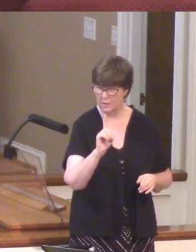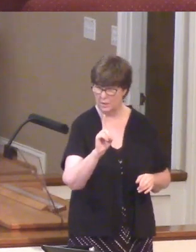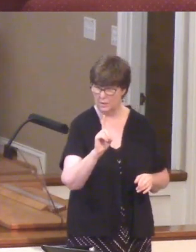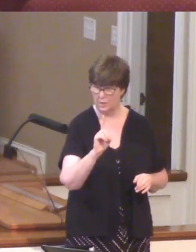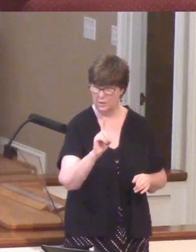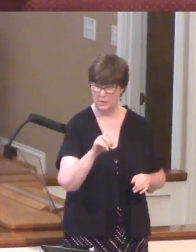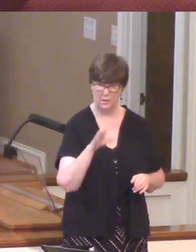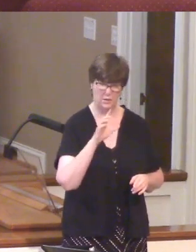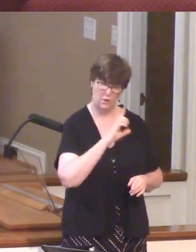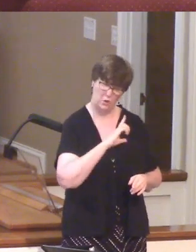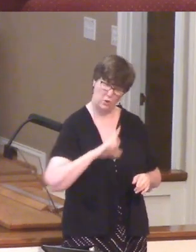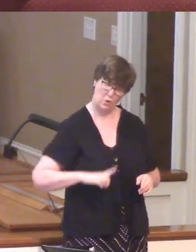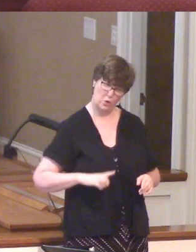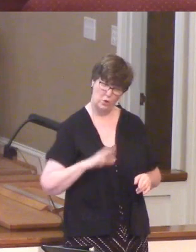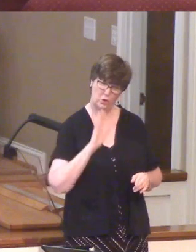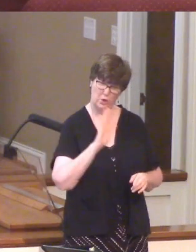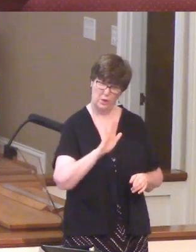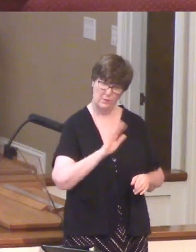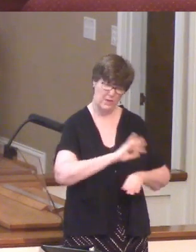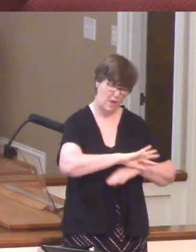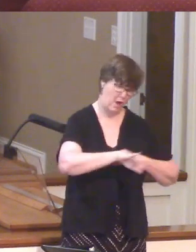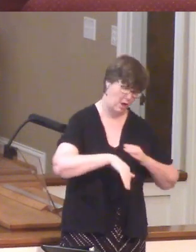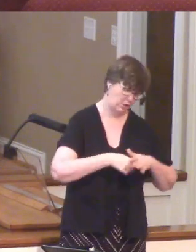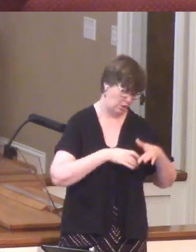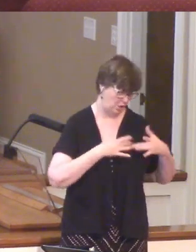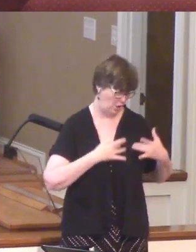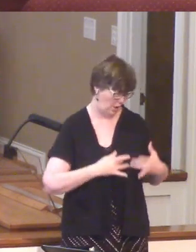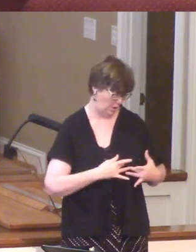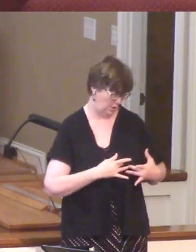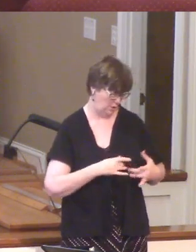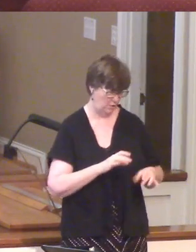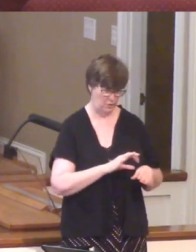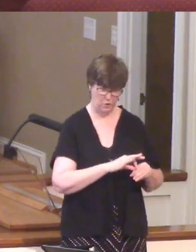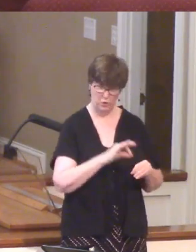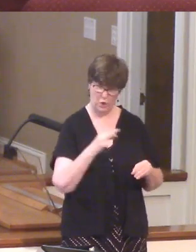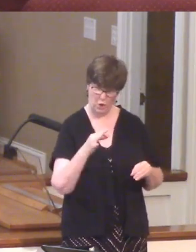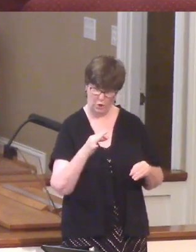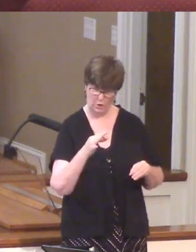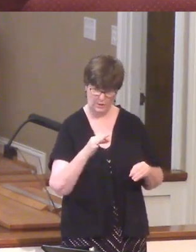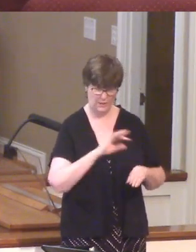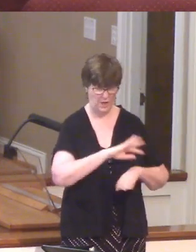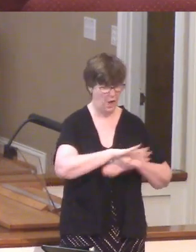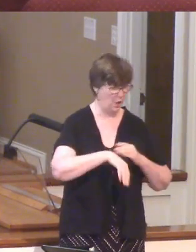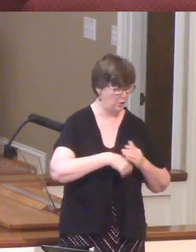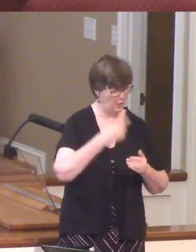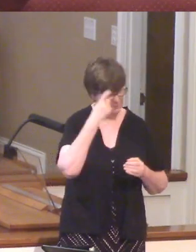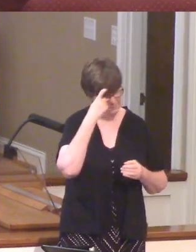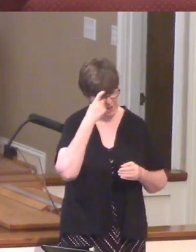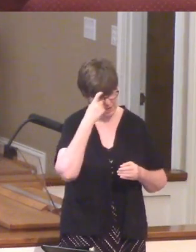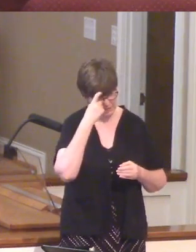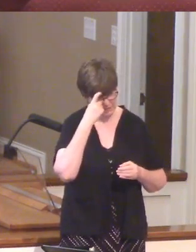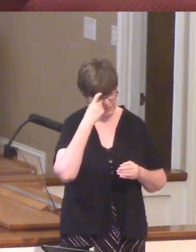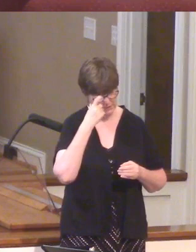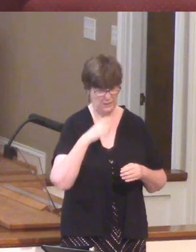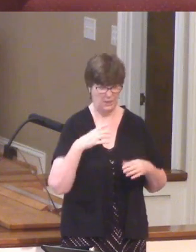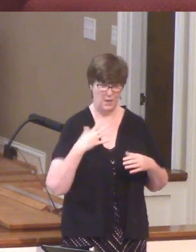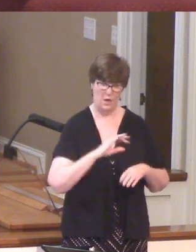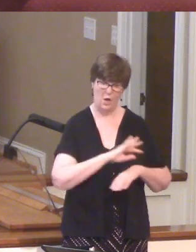the Lord your God with all your heart and with all your soul and with all your mind and with all your